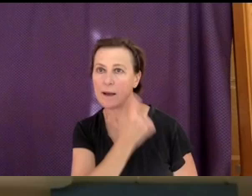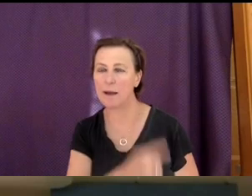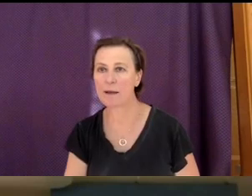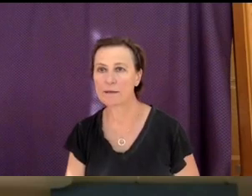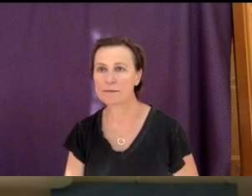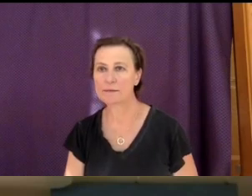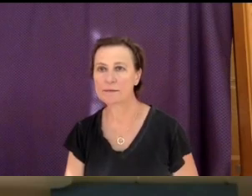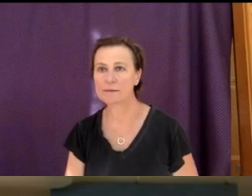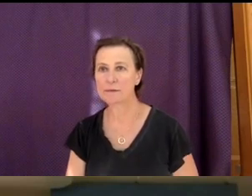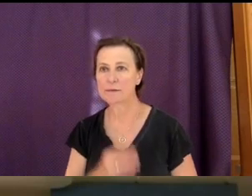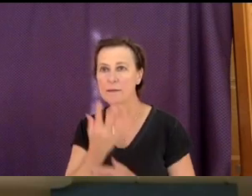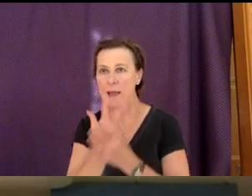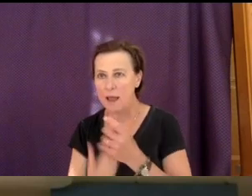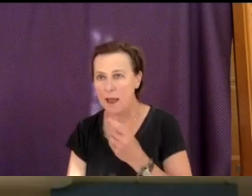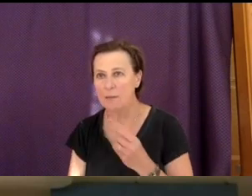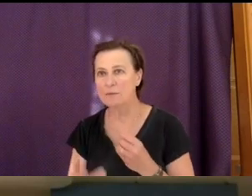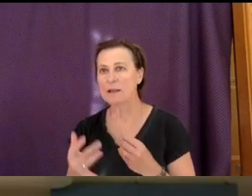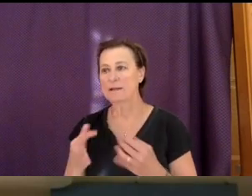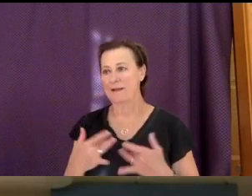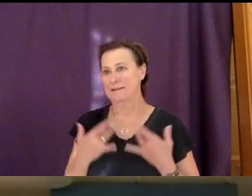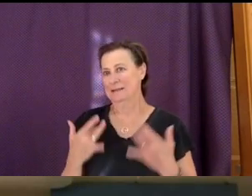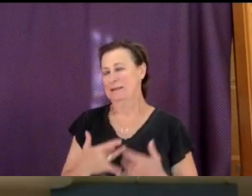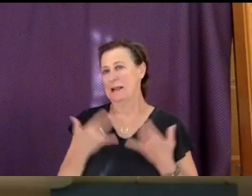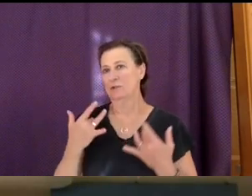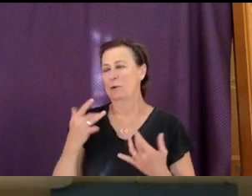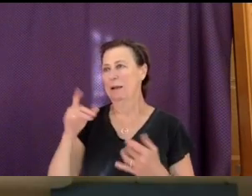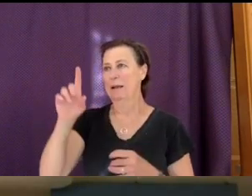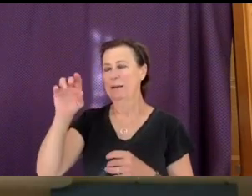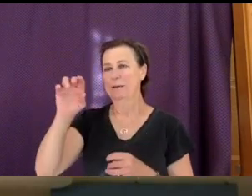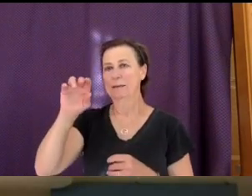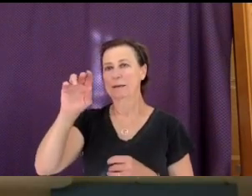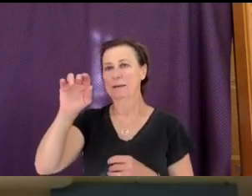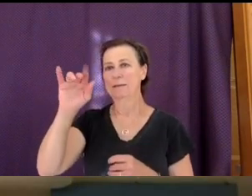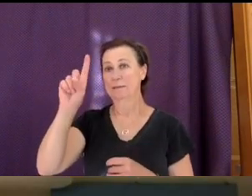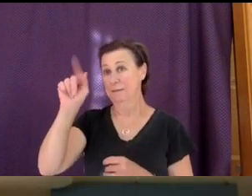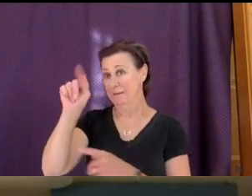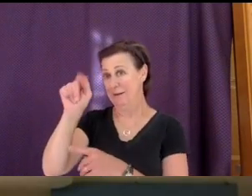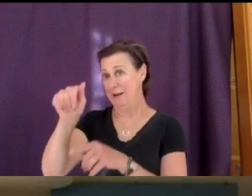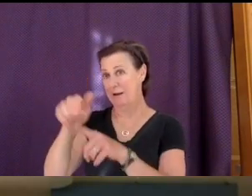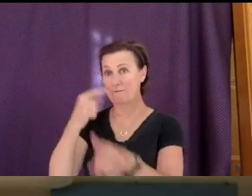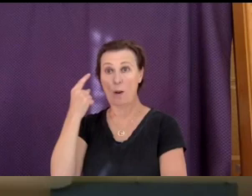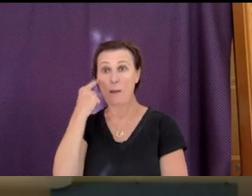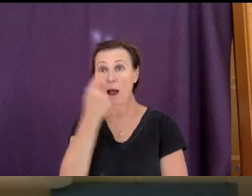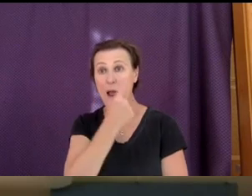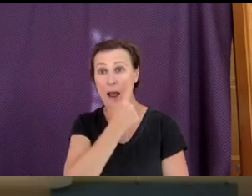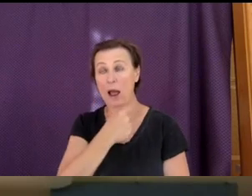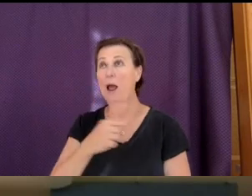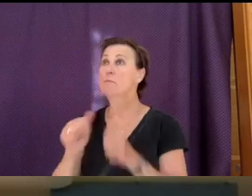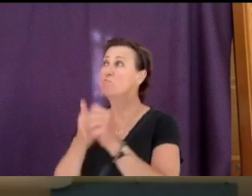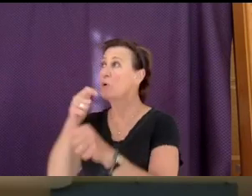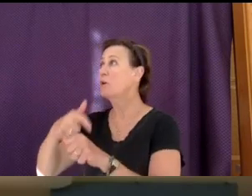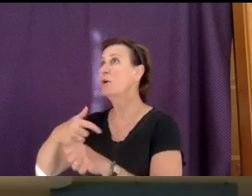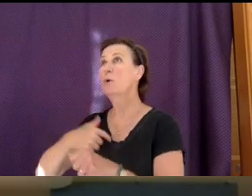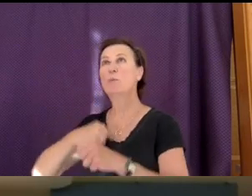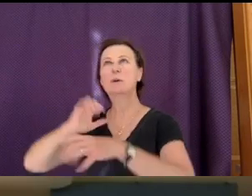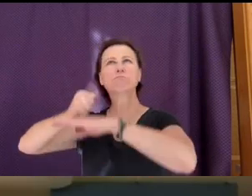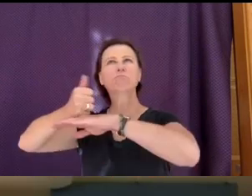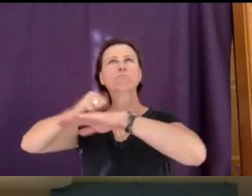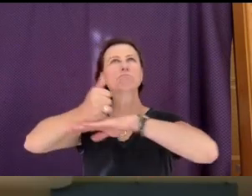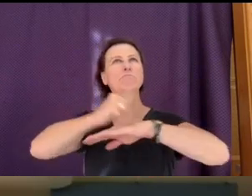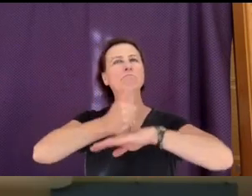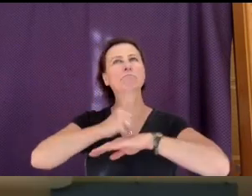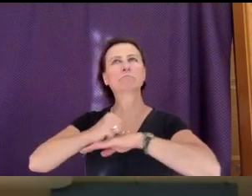In the absence of sensory data from the eyes, with which we usually construct a mental picture of the world out